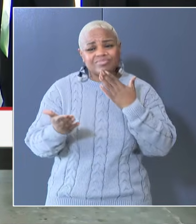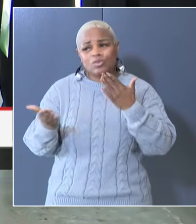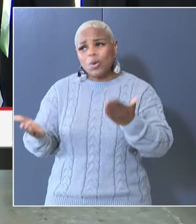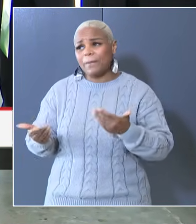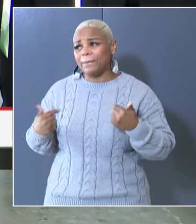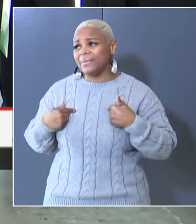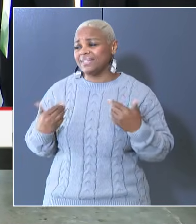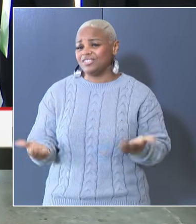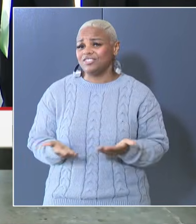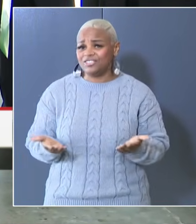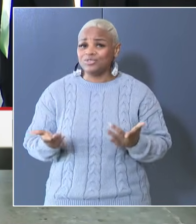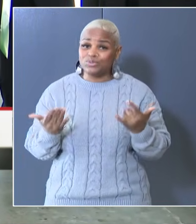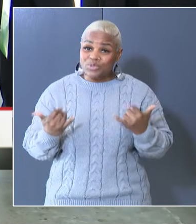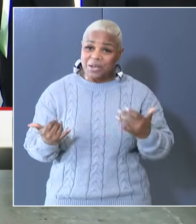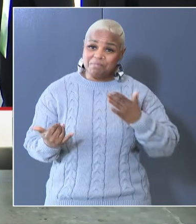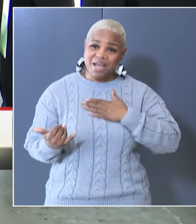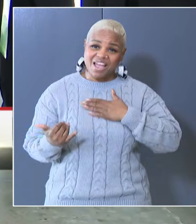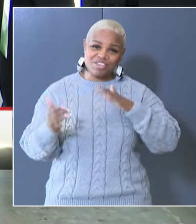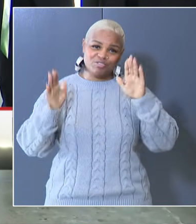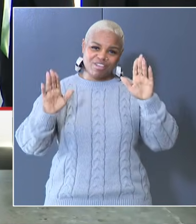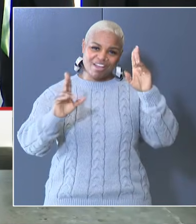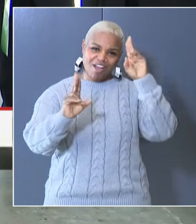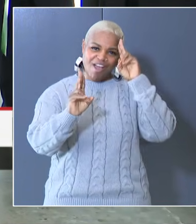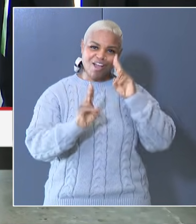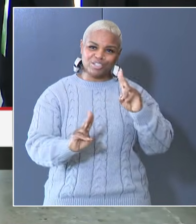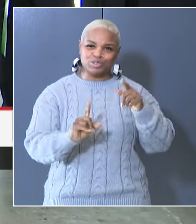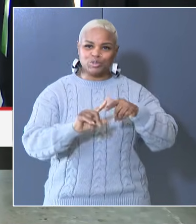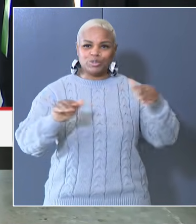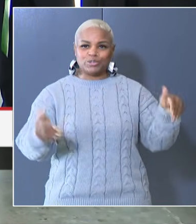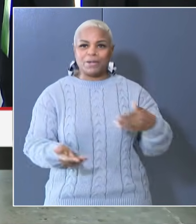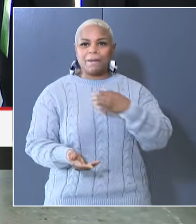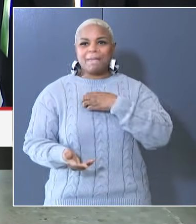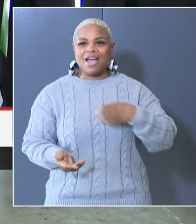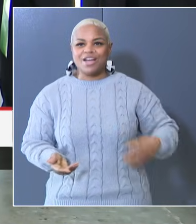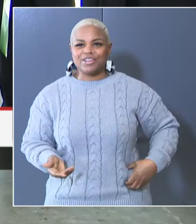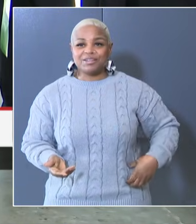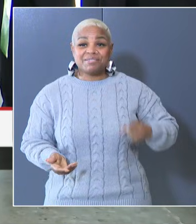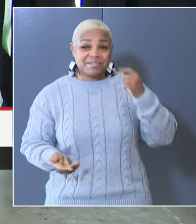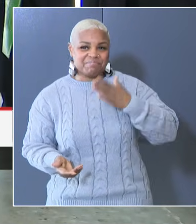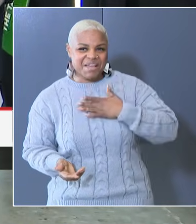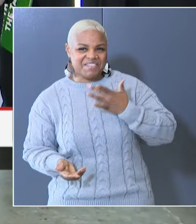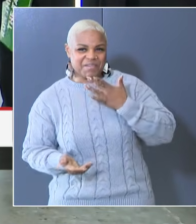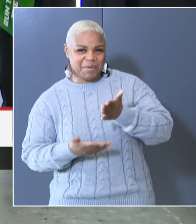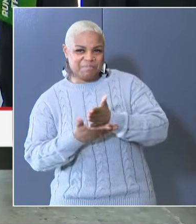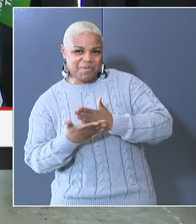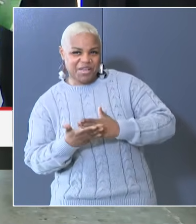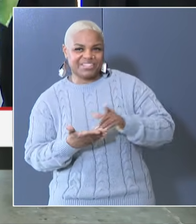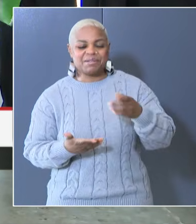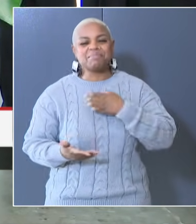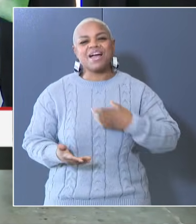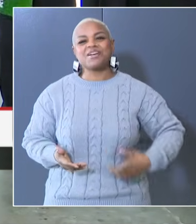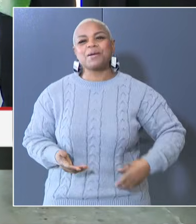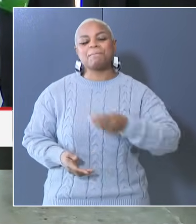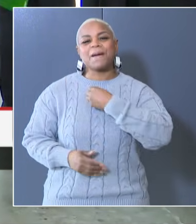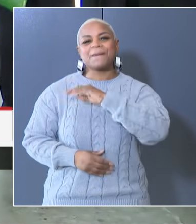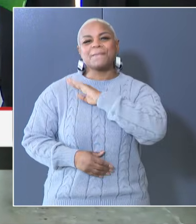great pleasure to introduce the mayor, my favorite part, Mayor Bowser. Thank you.